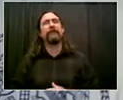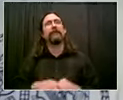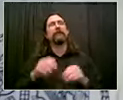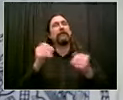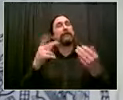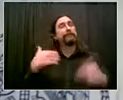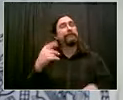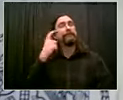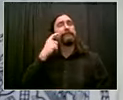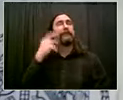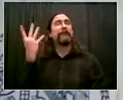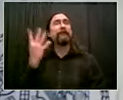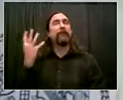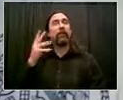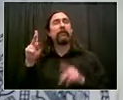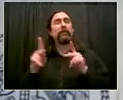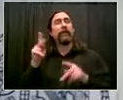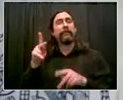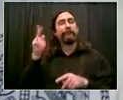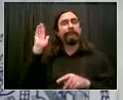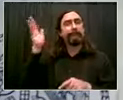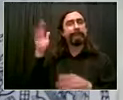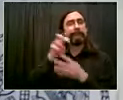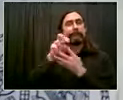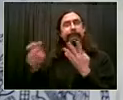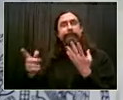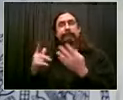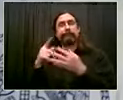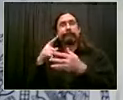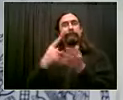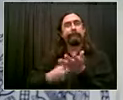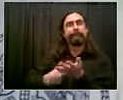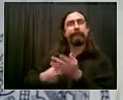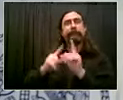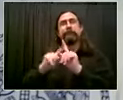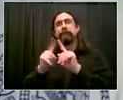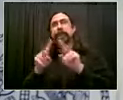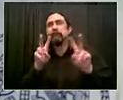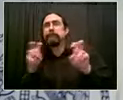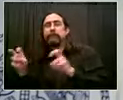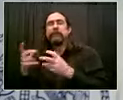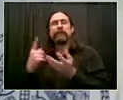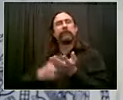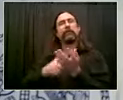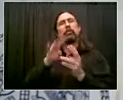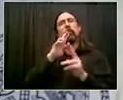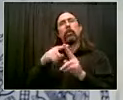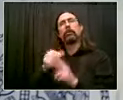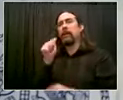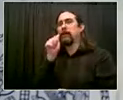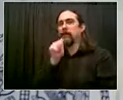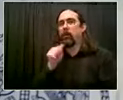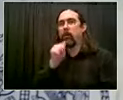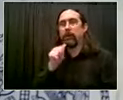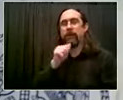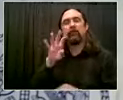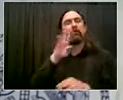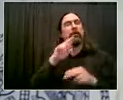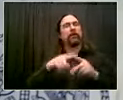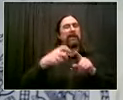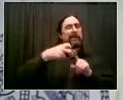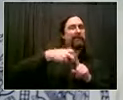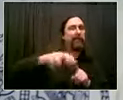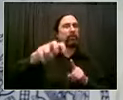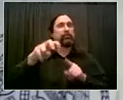make sure that we stop the violence, we need this bill. We need to pass it this week in Albany. It can be done. There's a lot of support. Thank you to everyone who spoke.